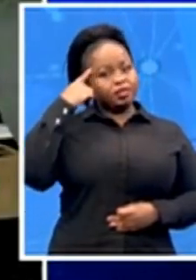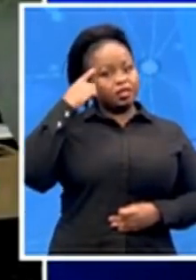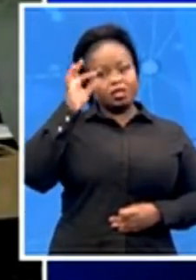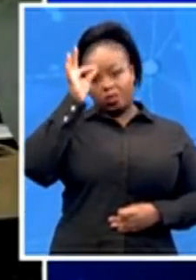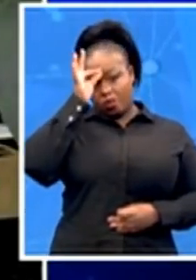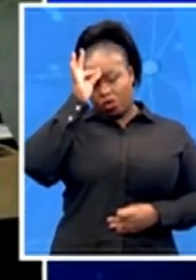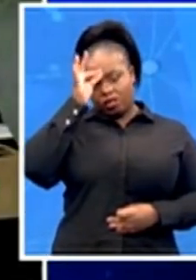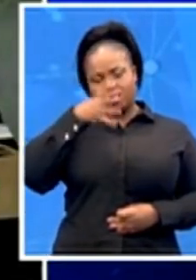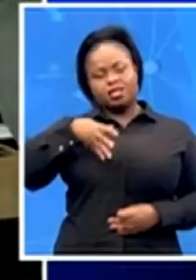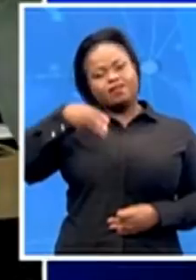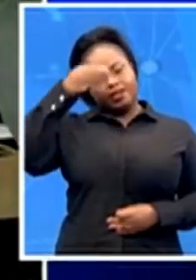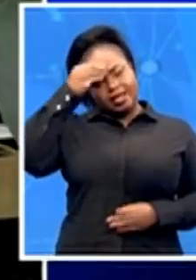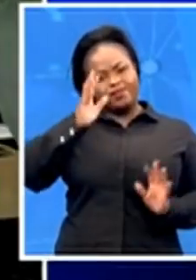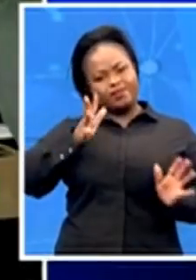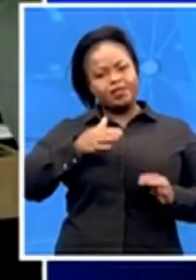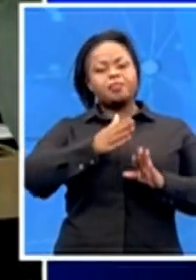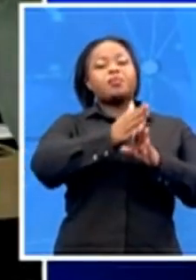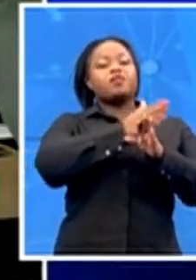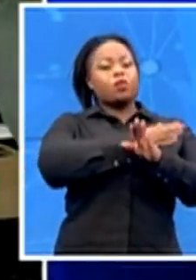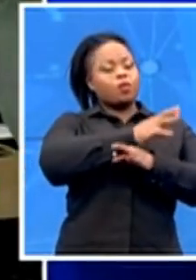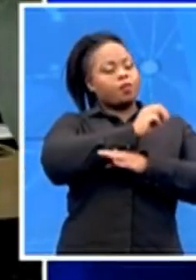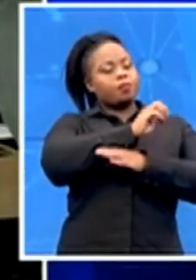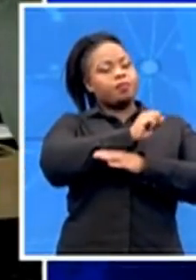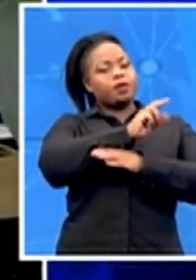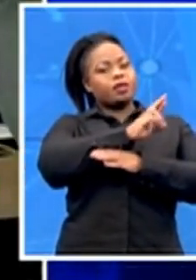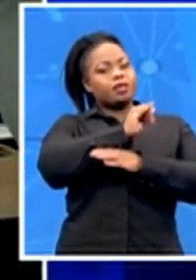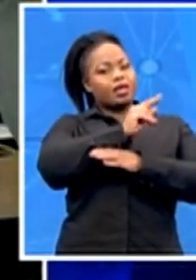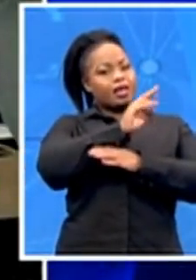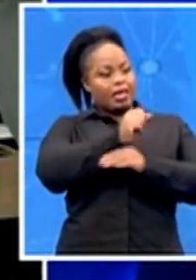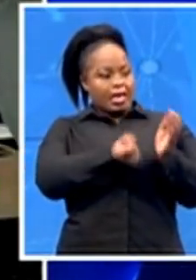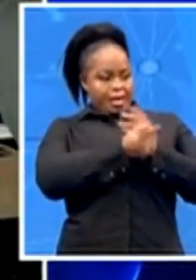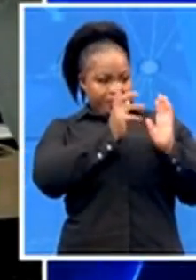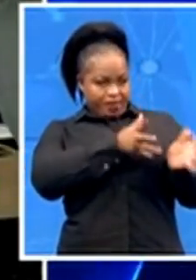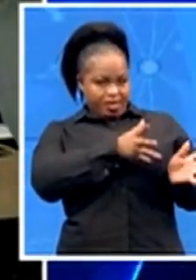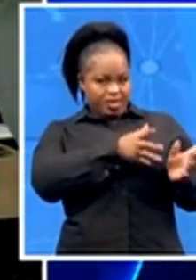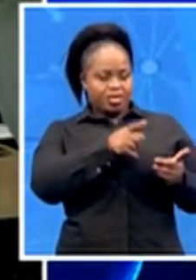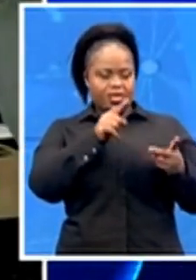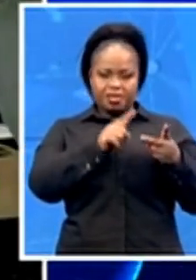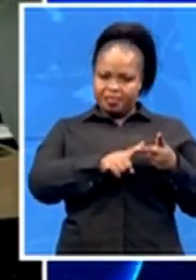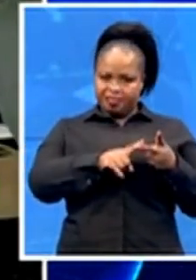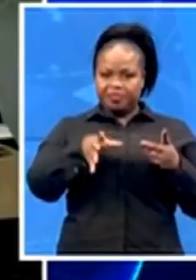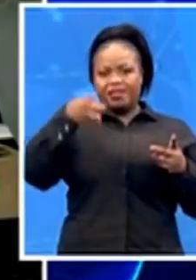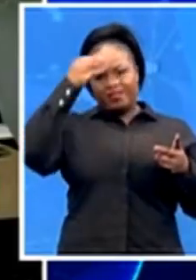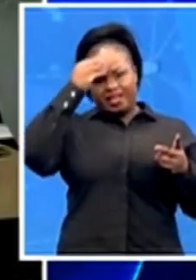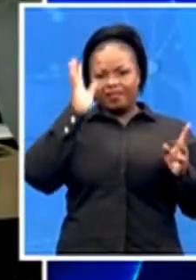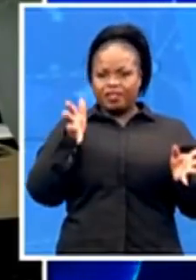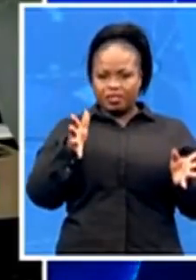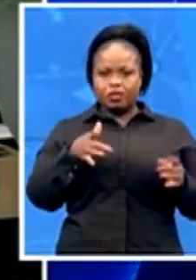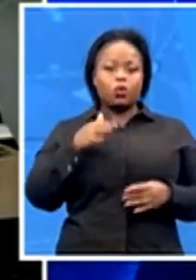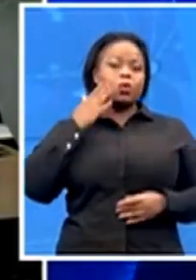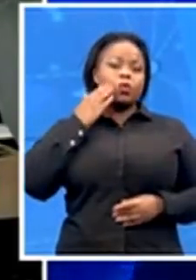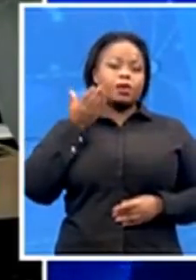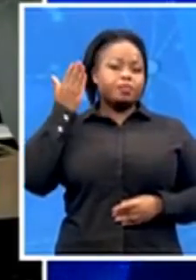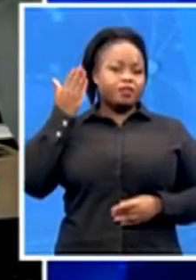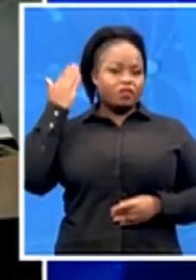Marikana. They've learned a lot in terms of what happened during this period of the pandemic, where a